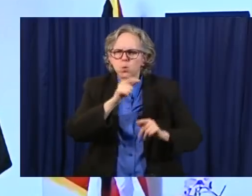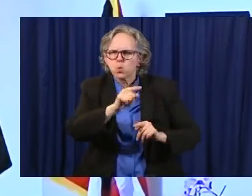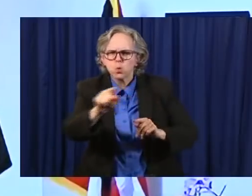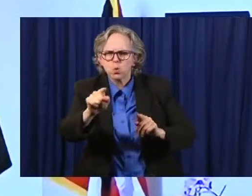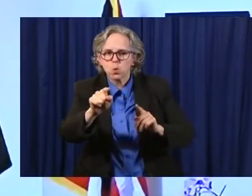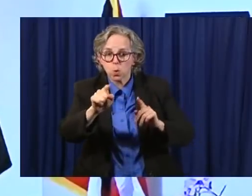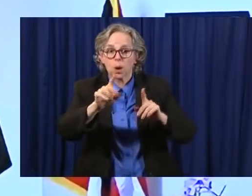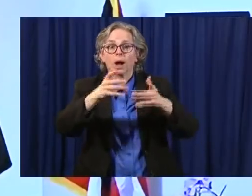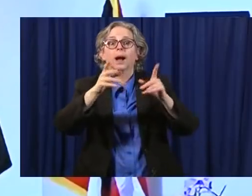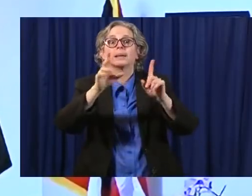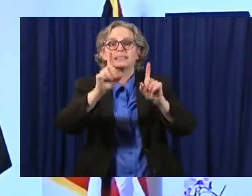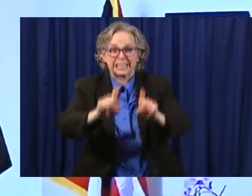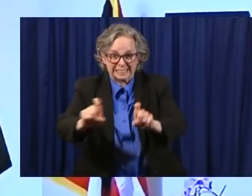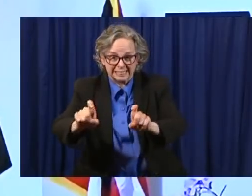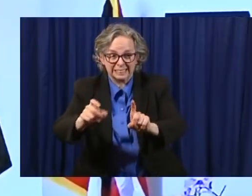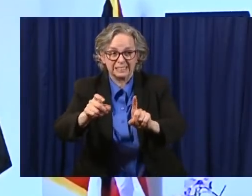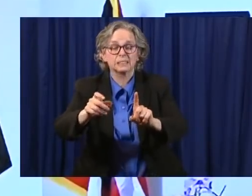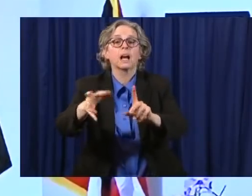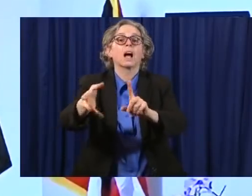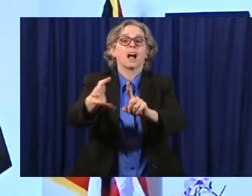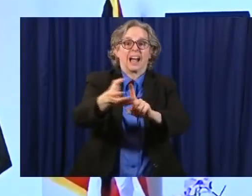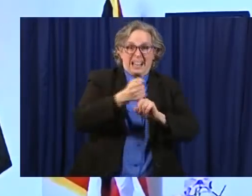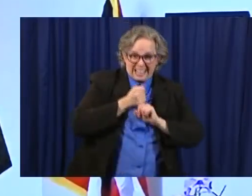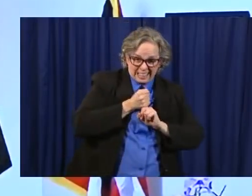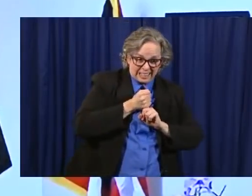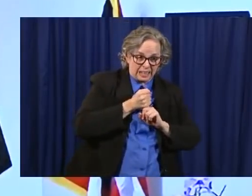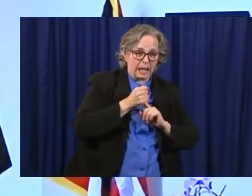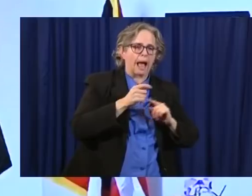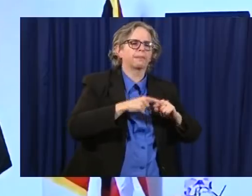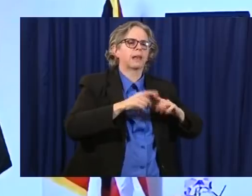the facility, that takes care of the people who have it.